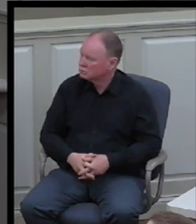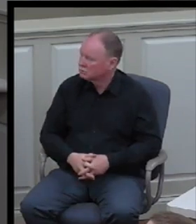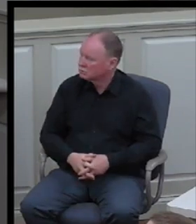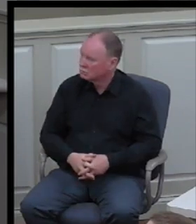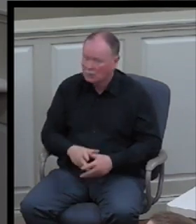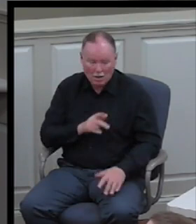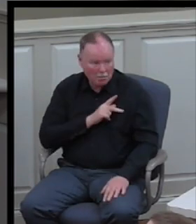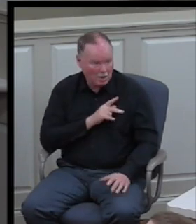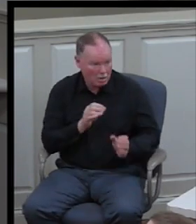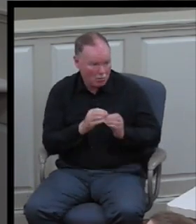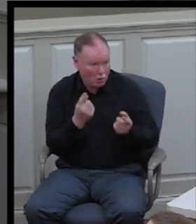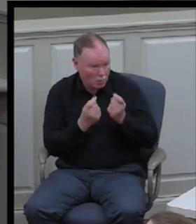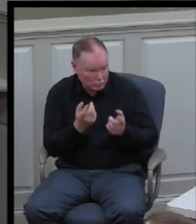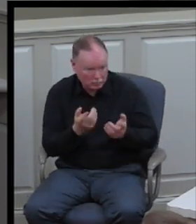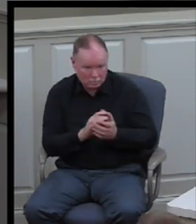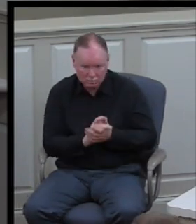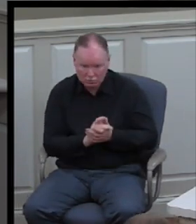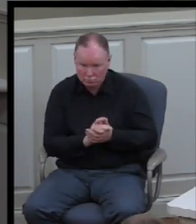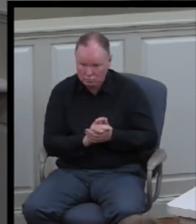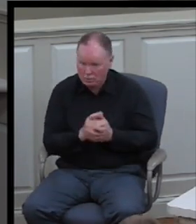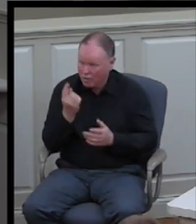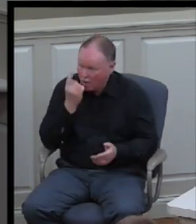Any other questions, thoughts?